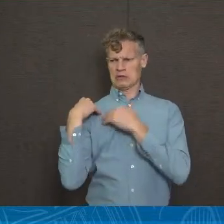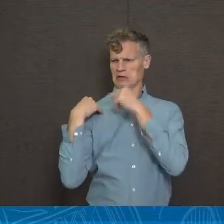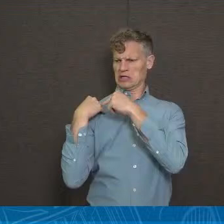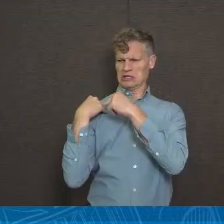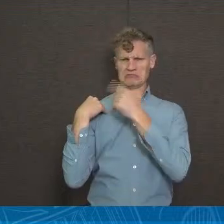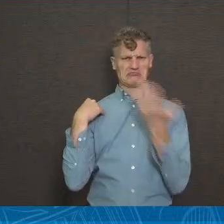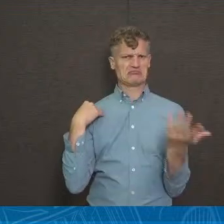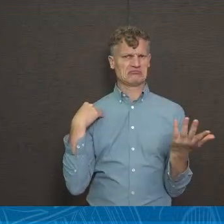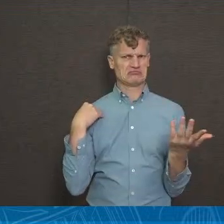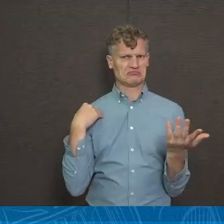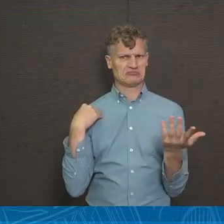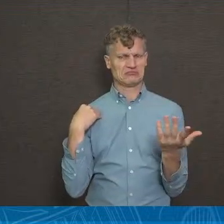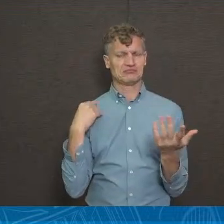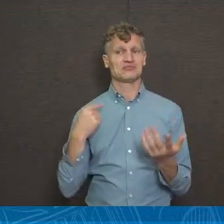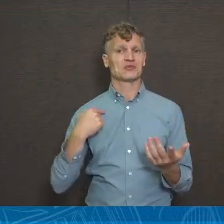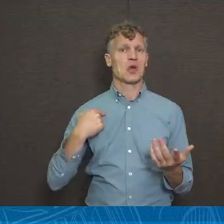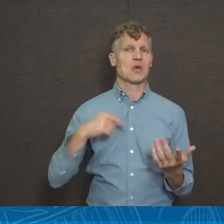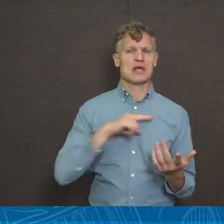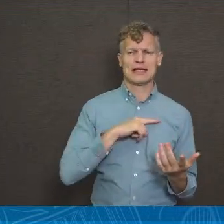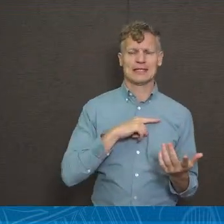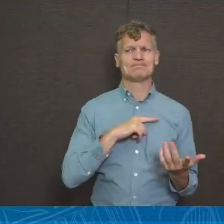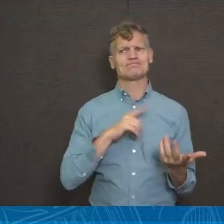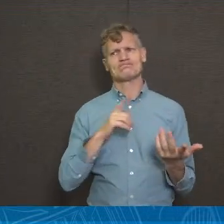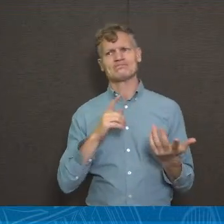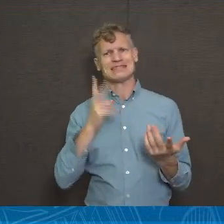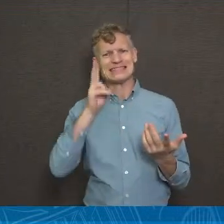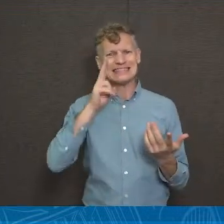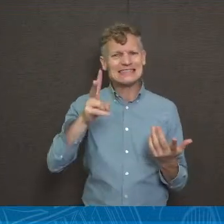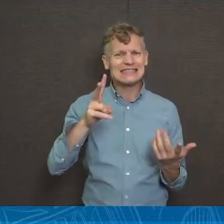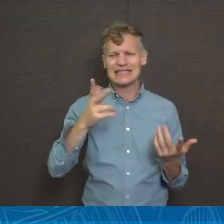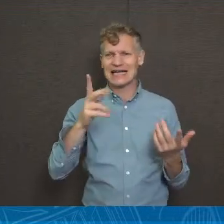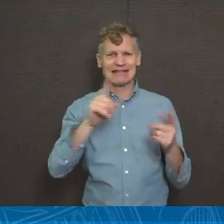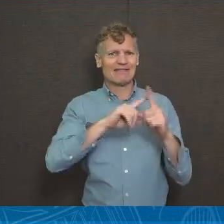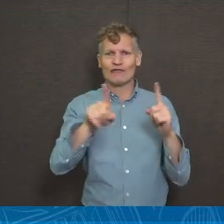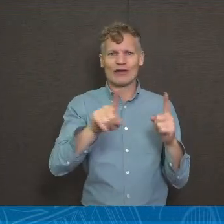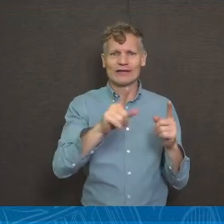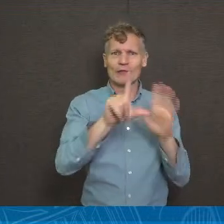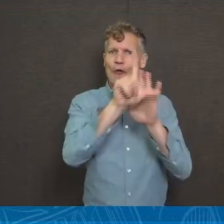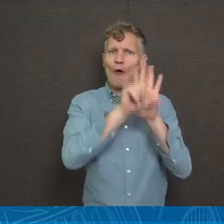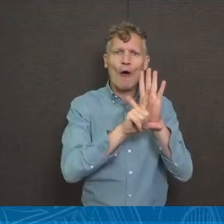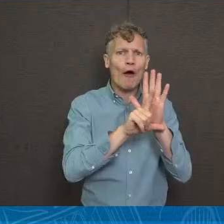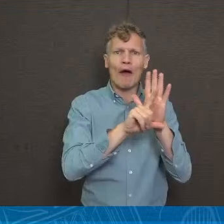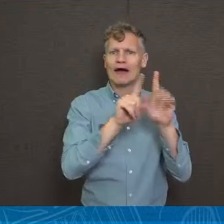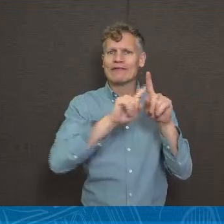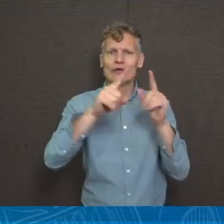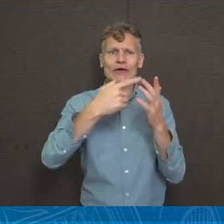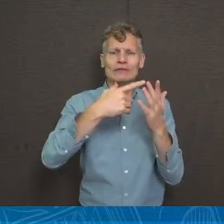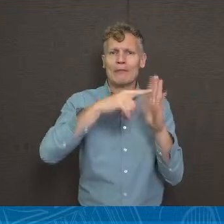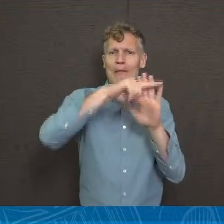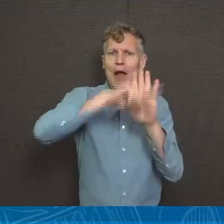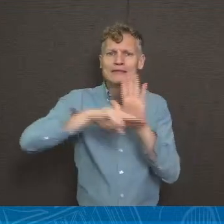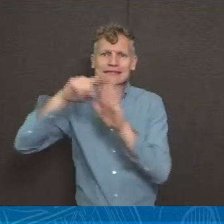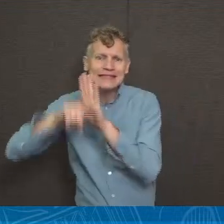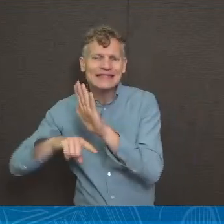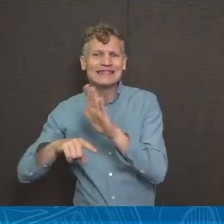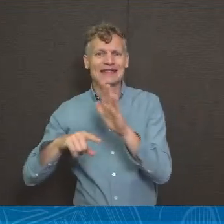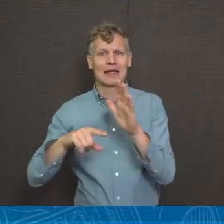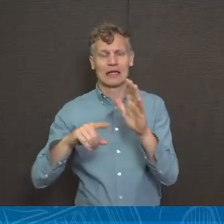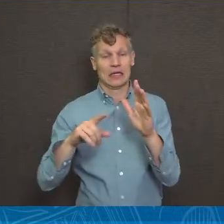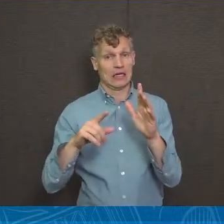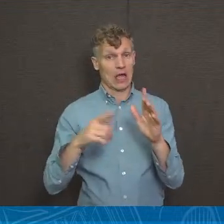a suite of disaster laws and policies, because in many countries, if it's like Australia, there are numerous policies, and it's very